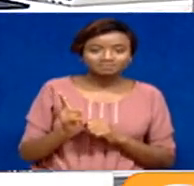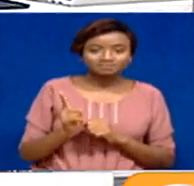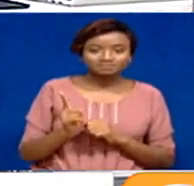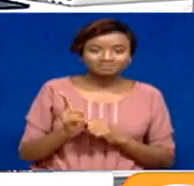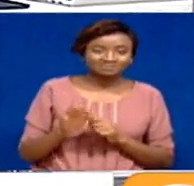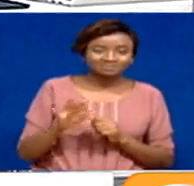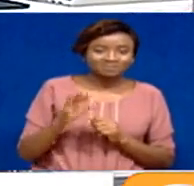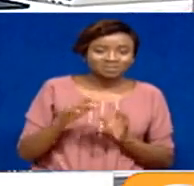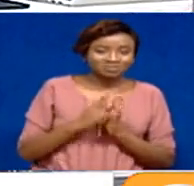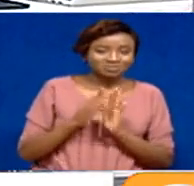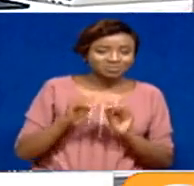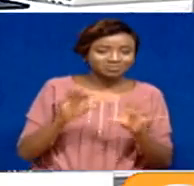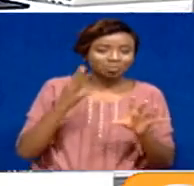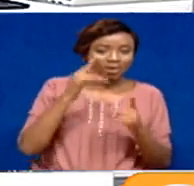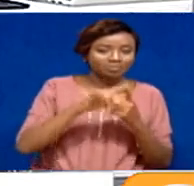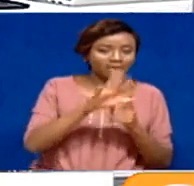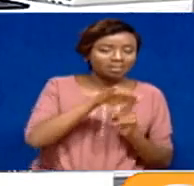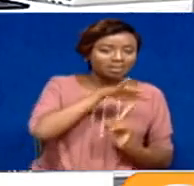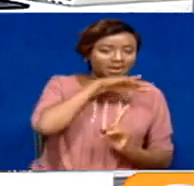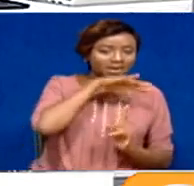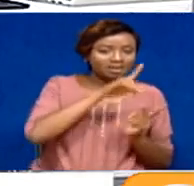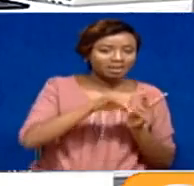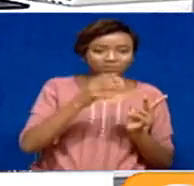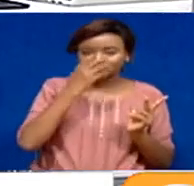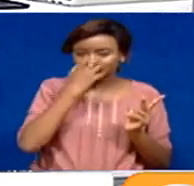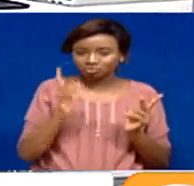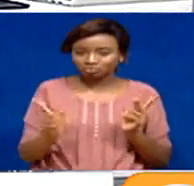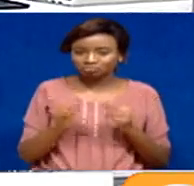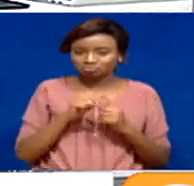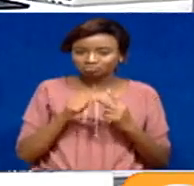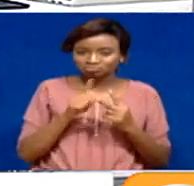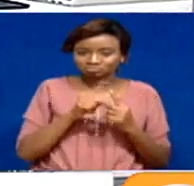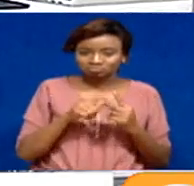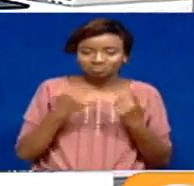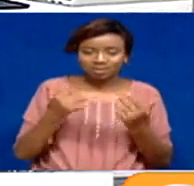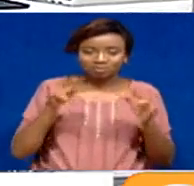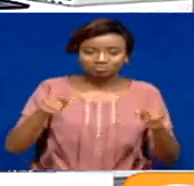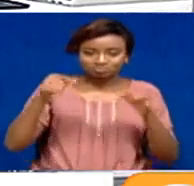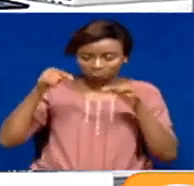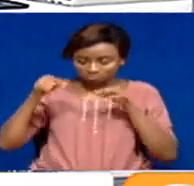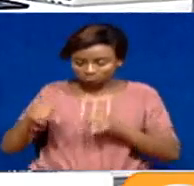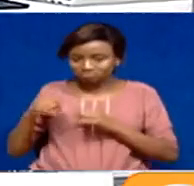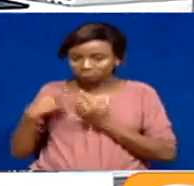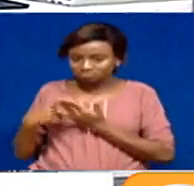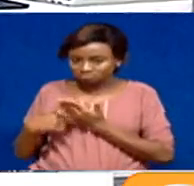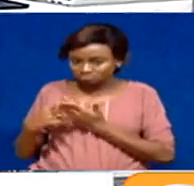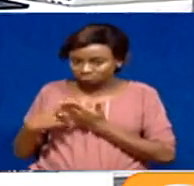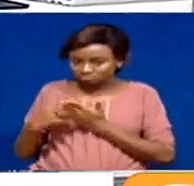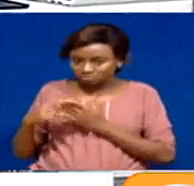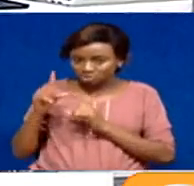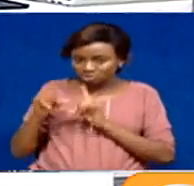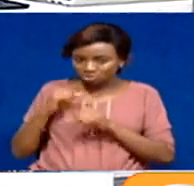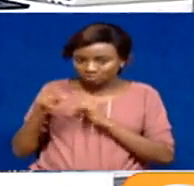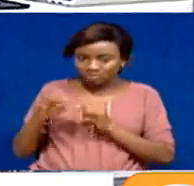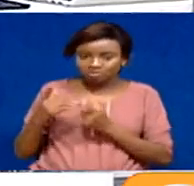rare story out of there. ODM leader Raila Odinga and Deputy President William Ruto have literally been forced indoors, apparently by